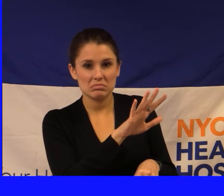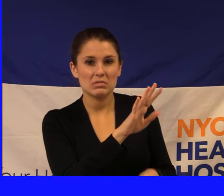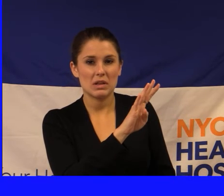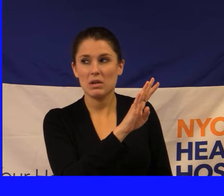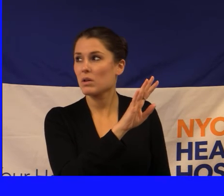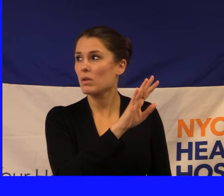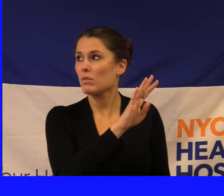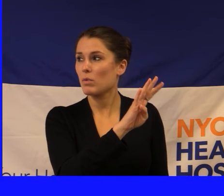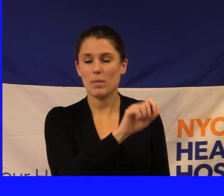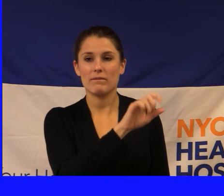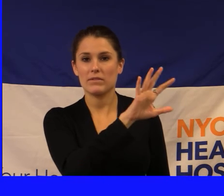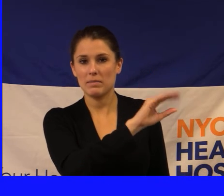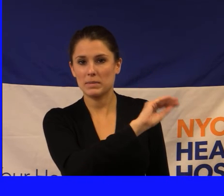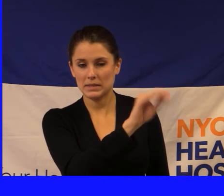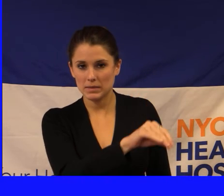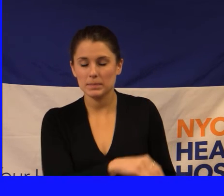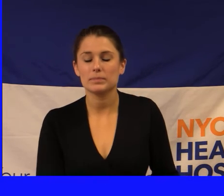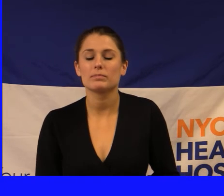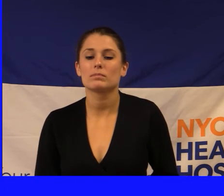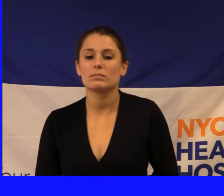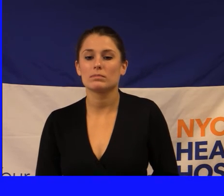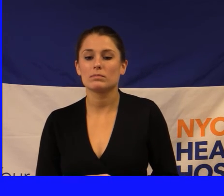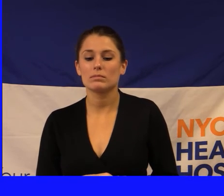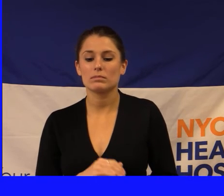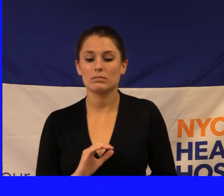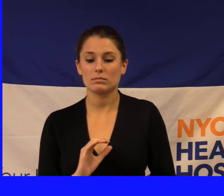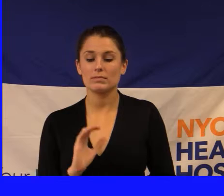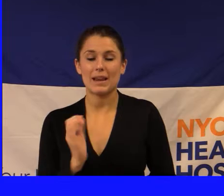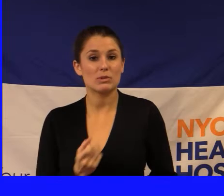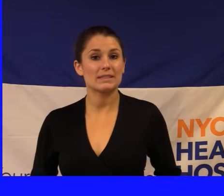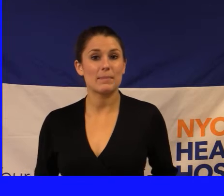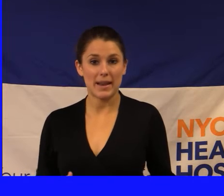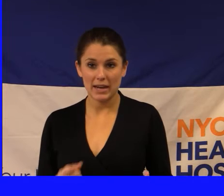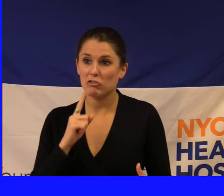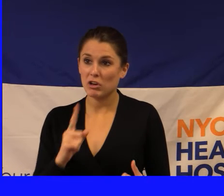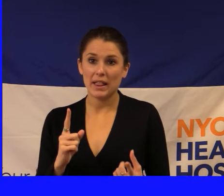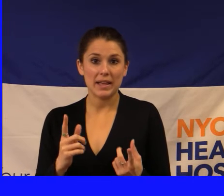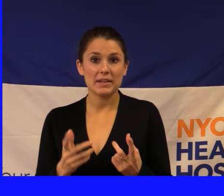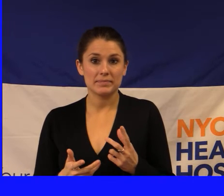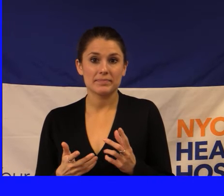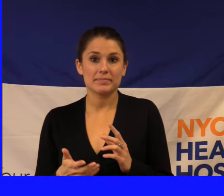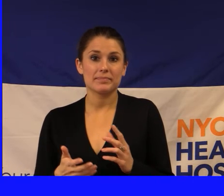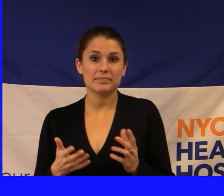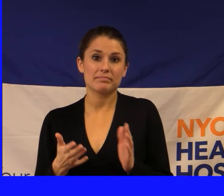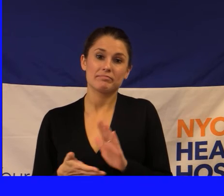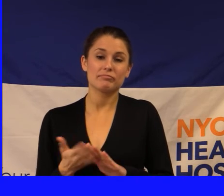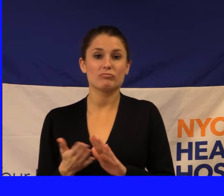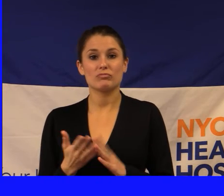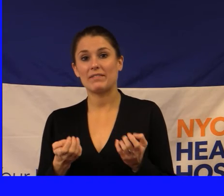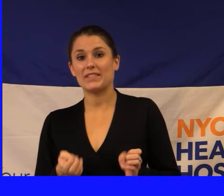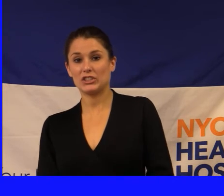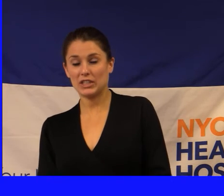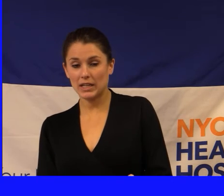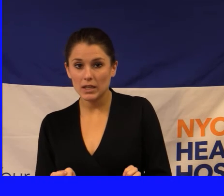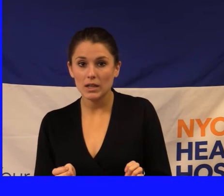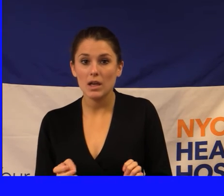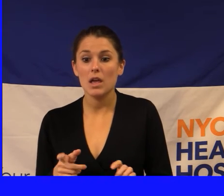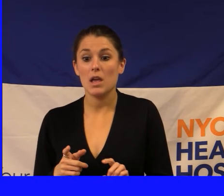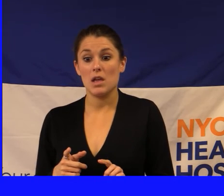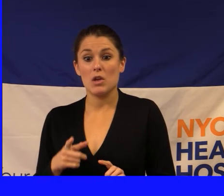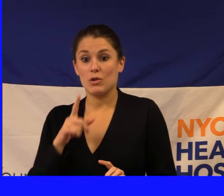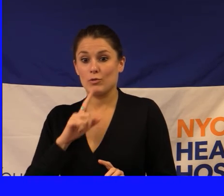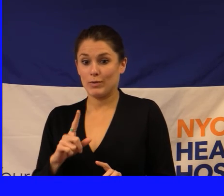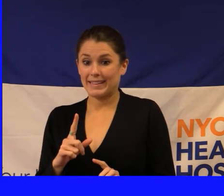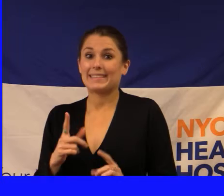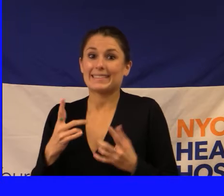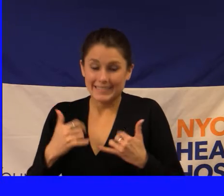and it managed to be efficient even in the face of dealing with a dramatically disproportionate amount